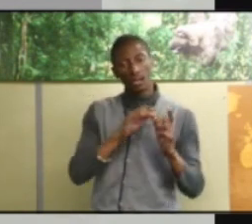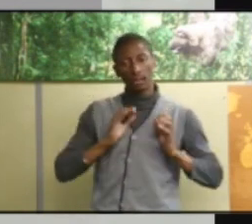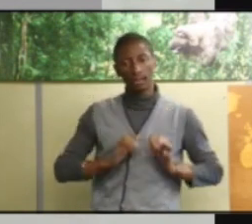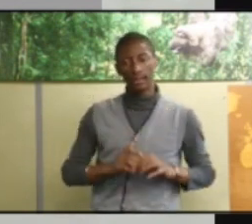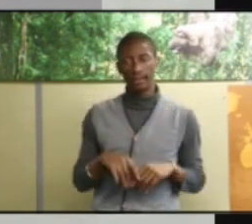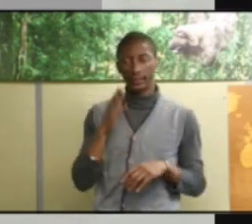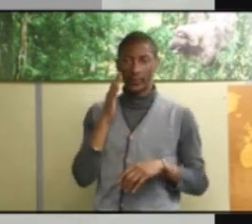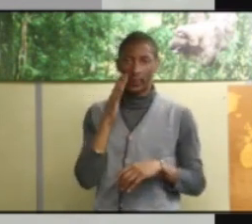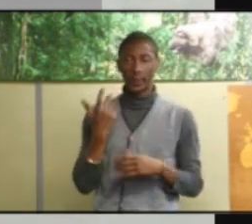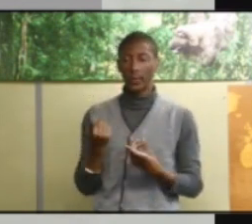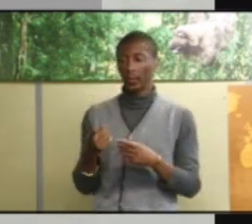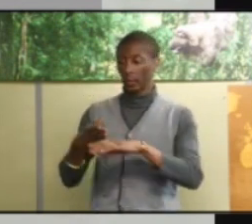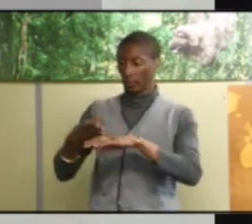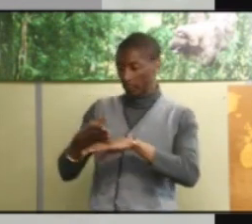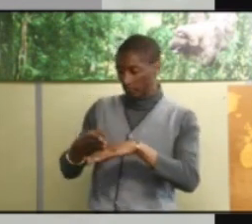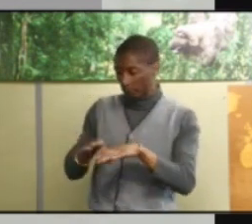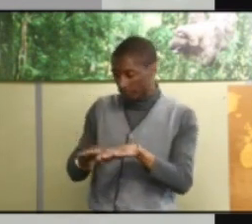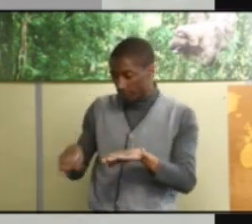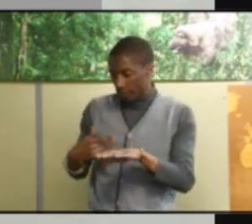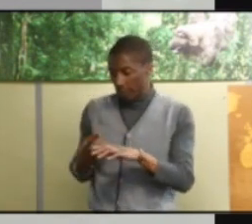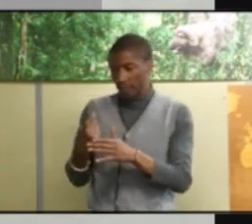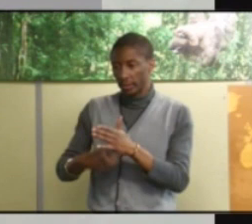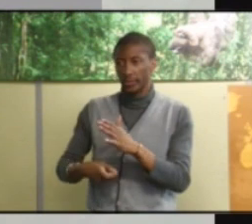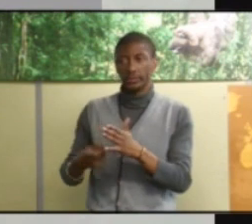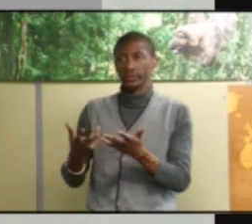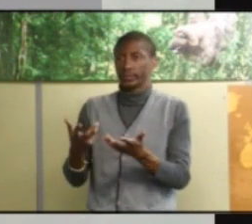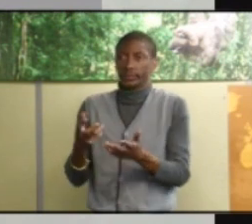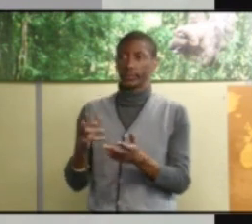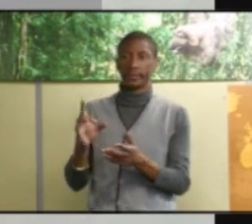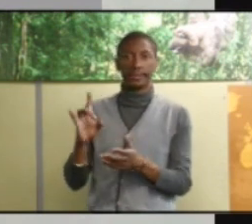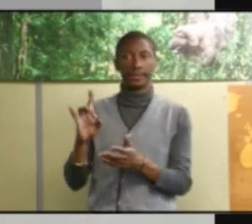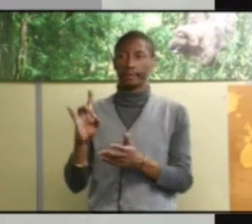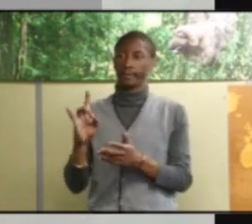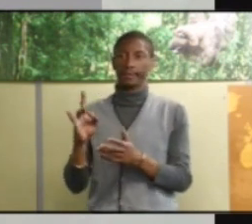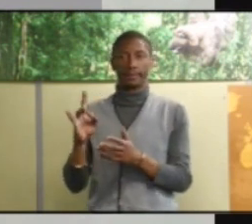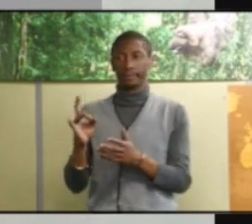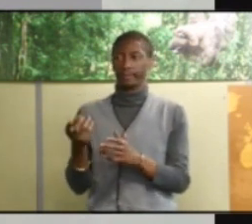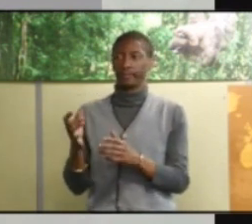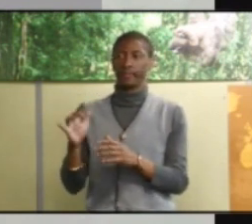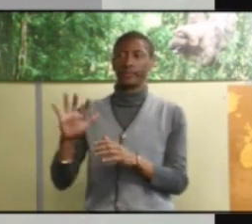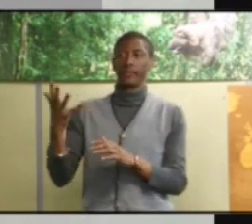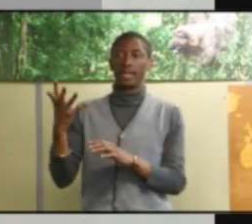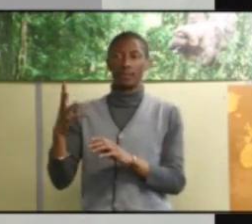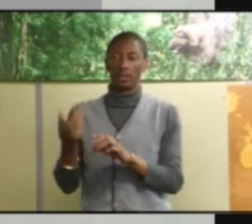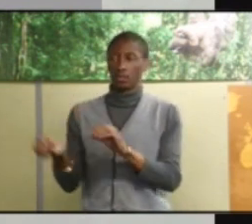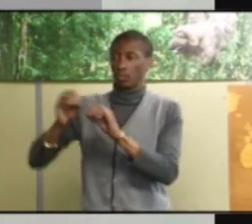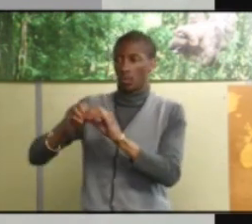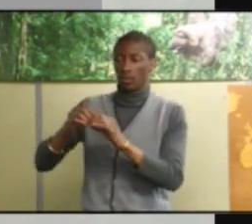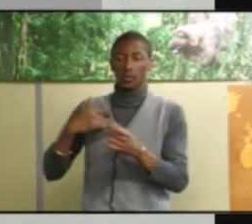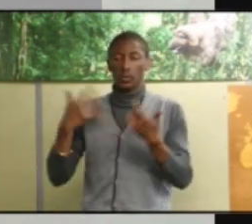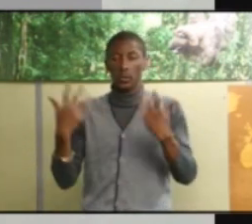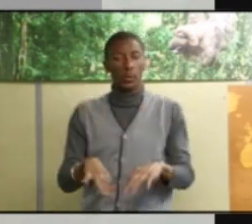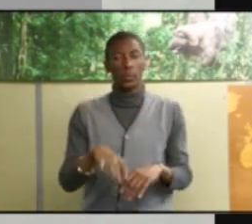goes from $80 to $85, you don't want a change order. We'll just make it happen.